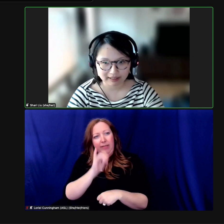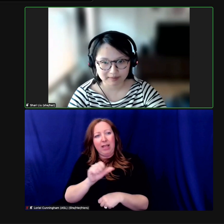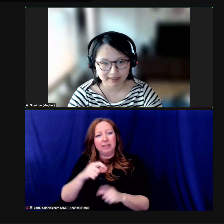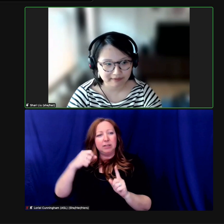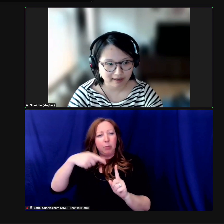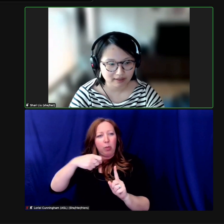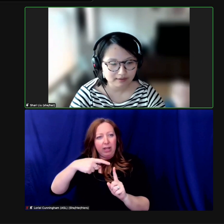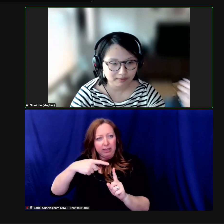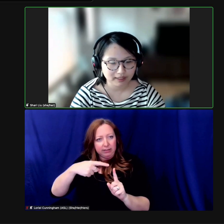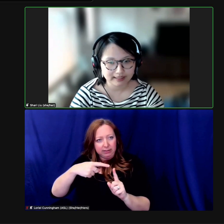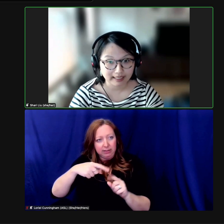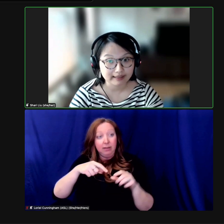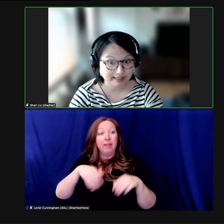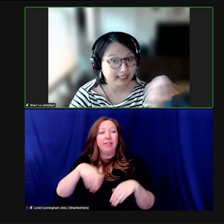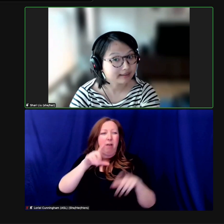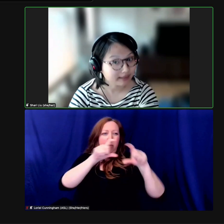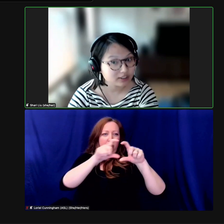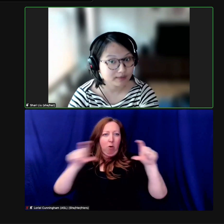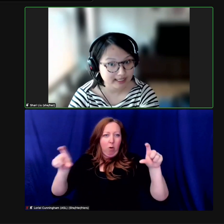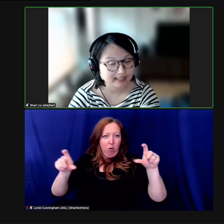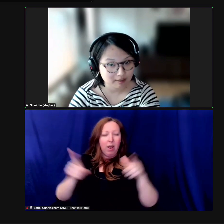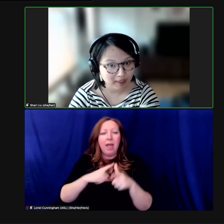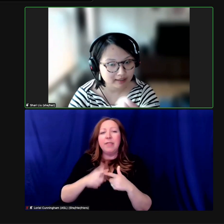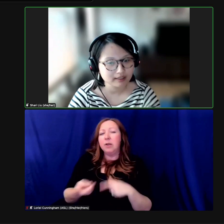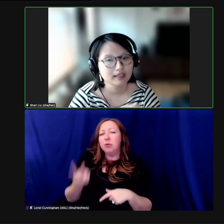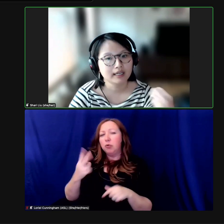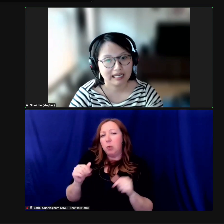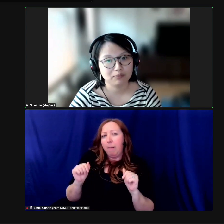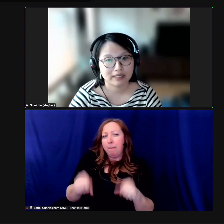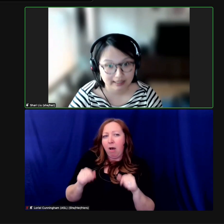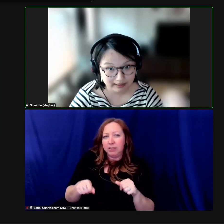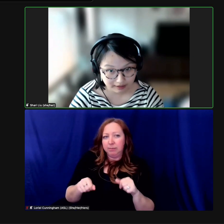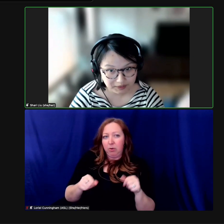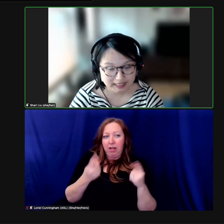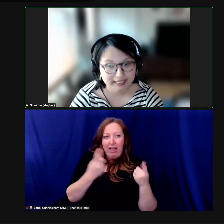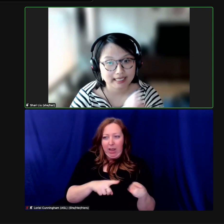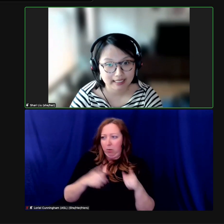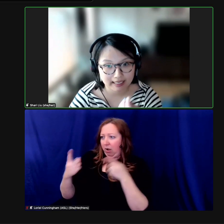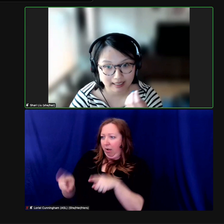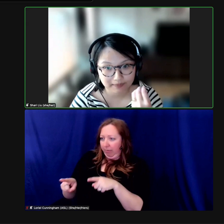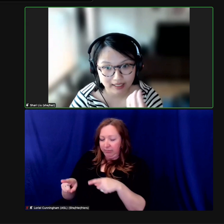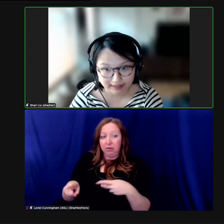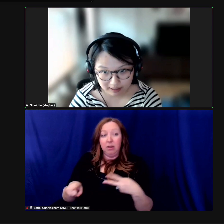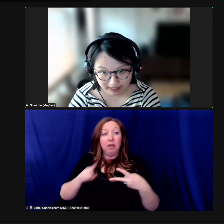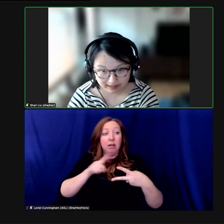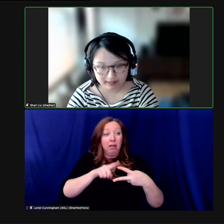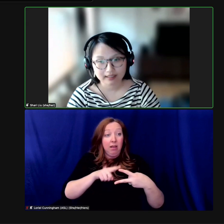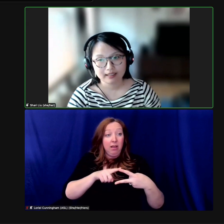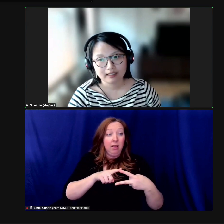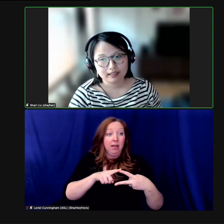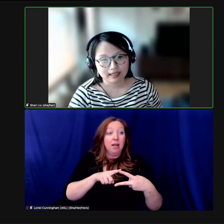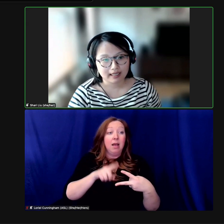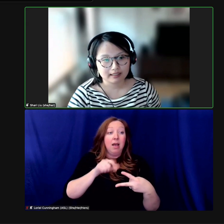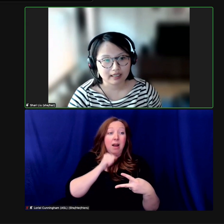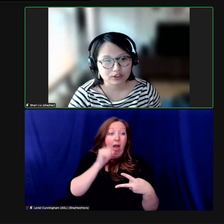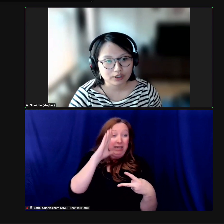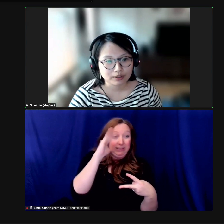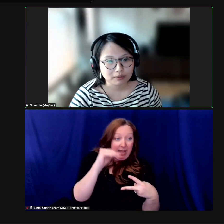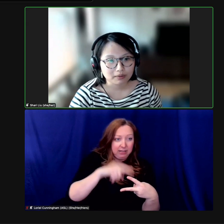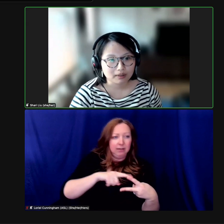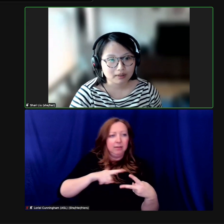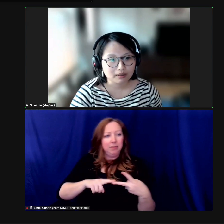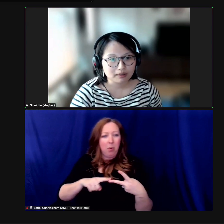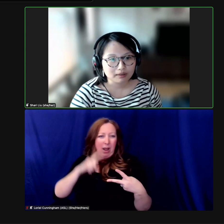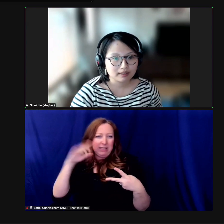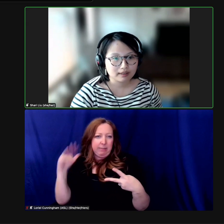possible outcomes that follow. One that, let's say, adults would say is expected, and one that adults would say is unexpected. And I'll show